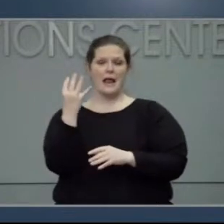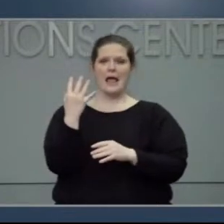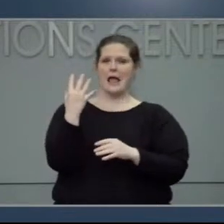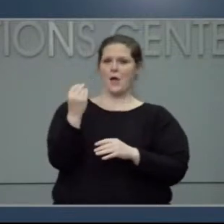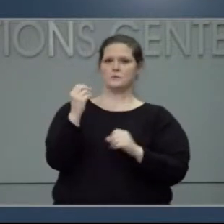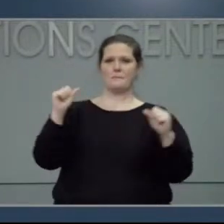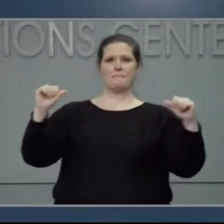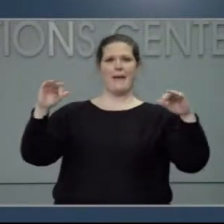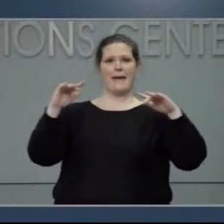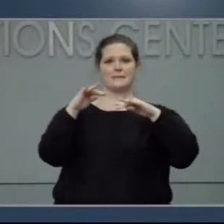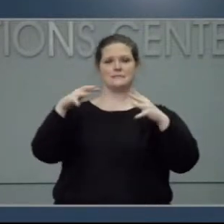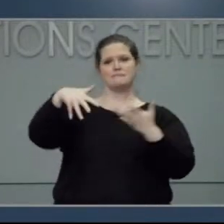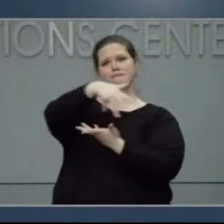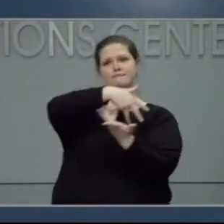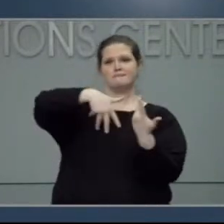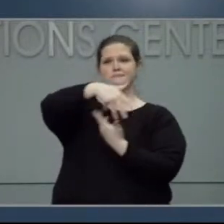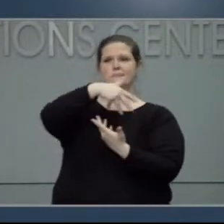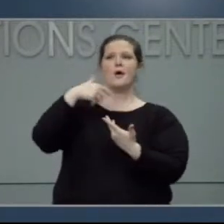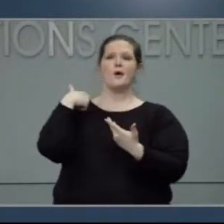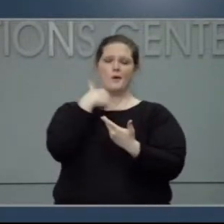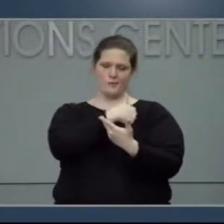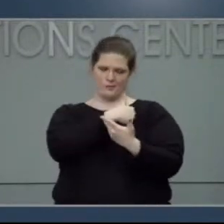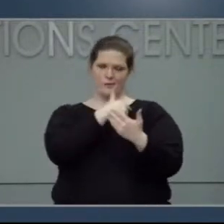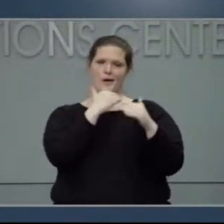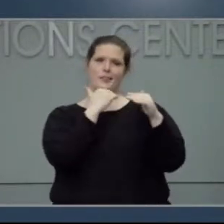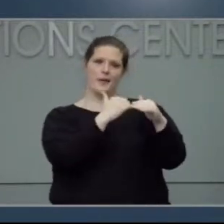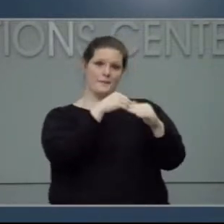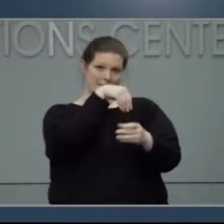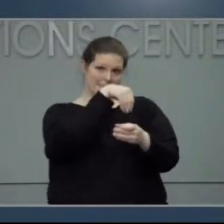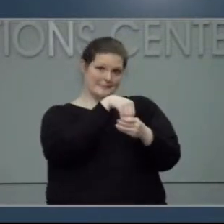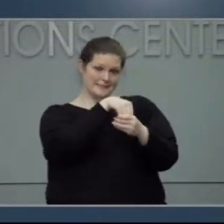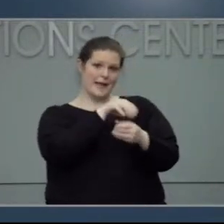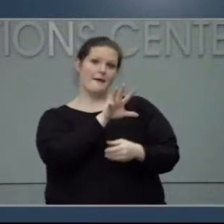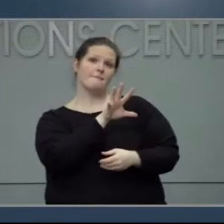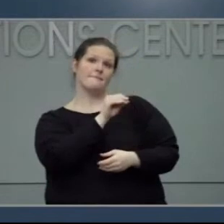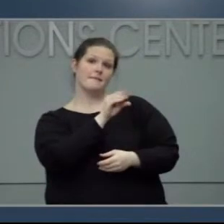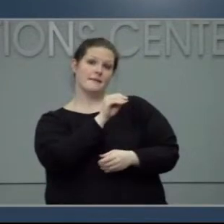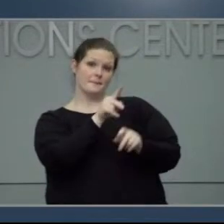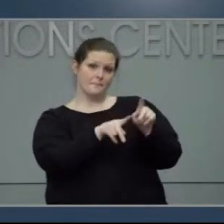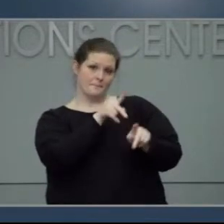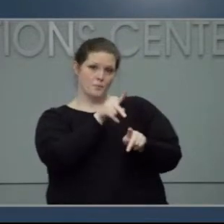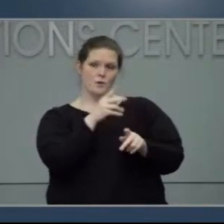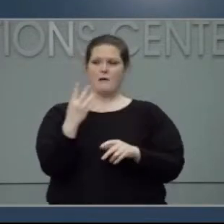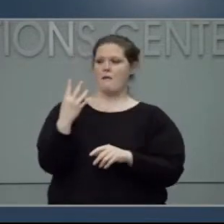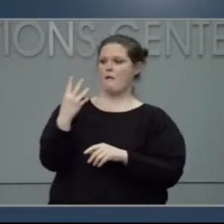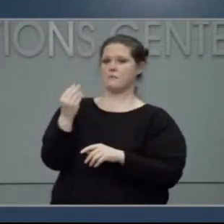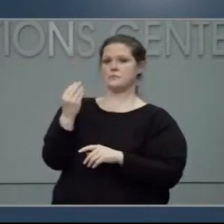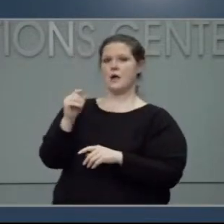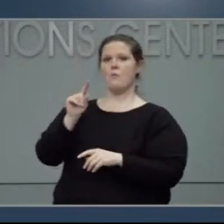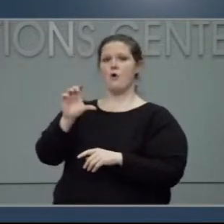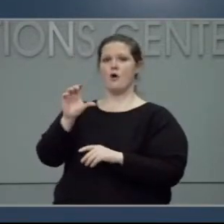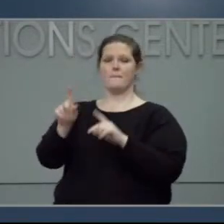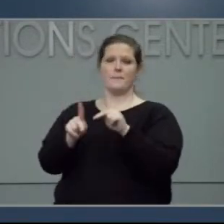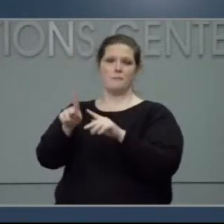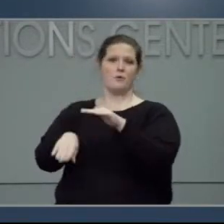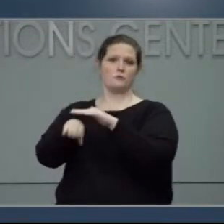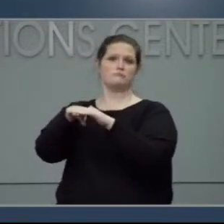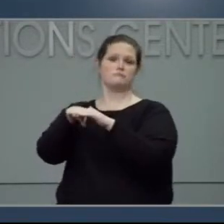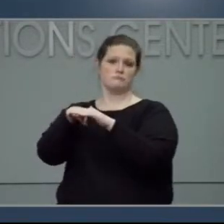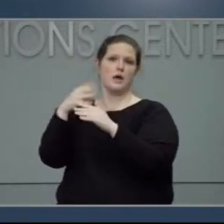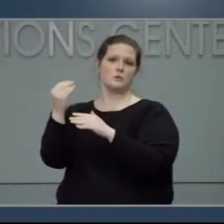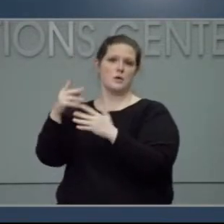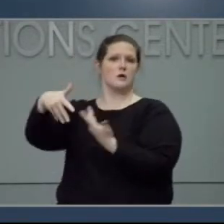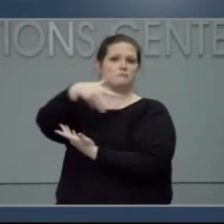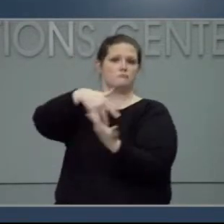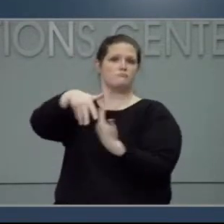are significant changes, but they can be done safely. And we've said all along that the science